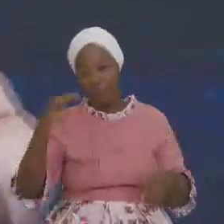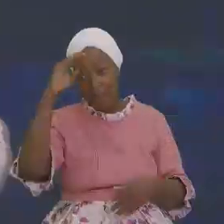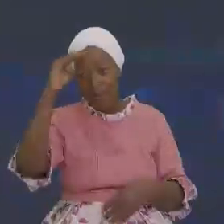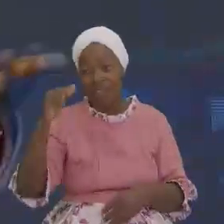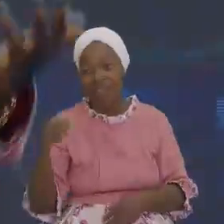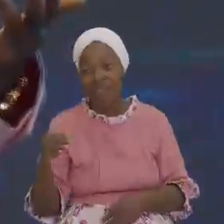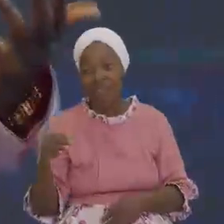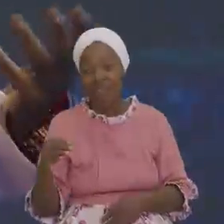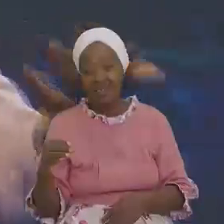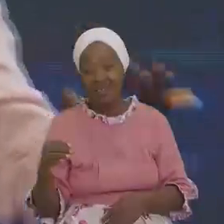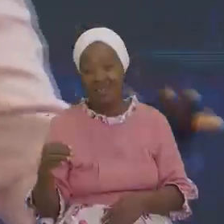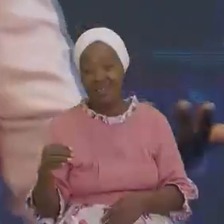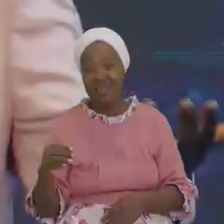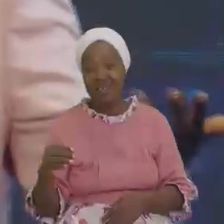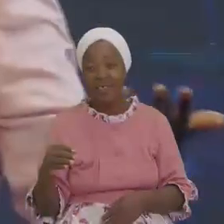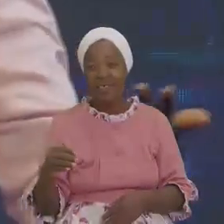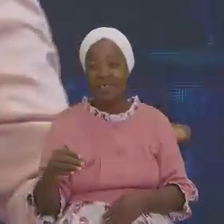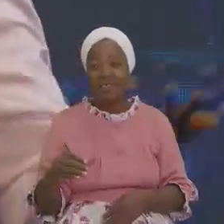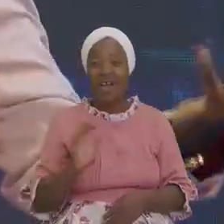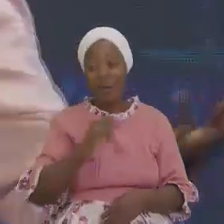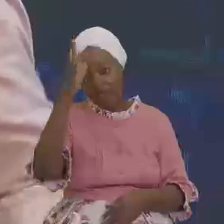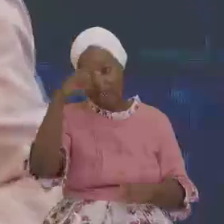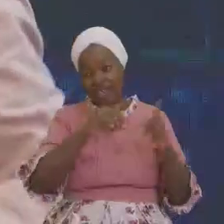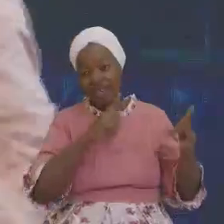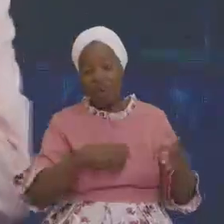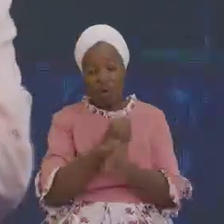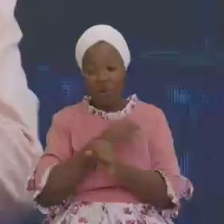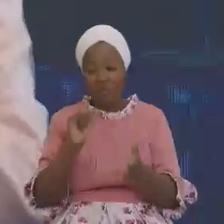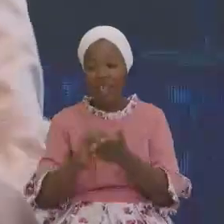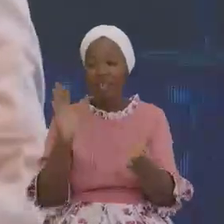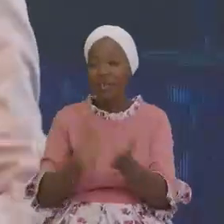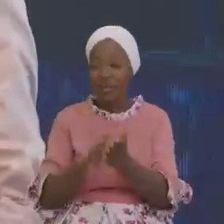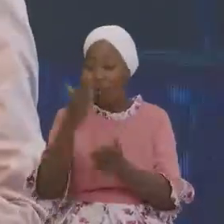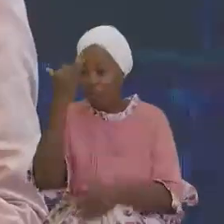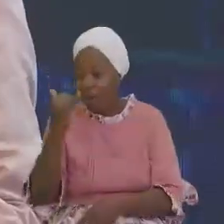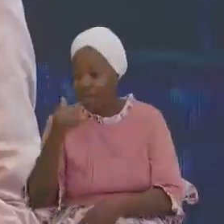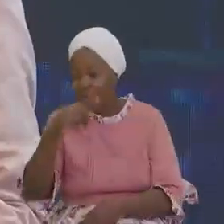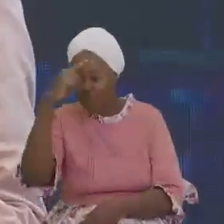I loved the school. Why? A lot of play.